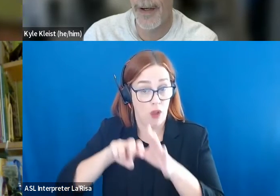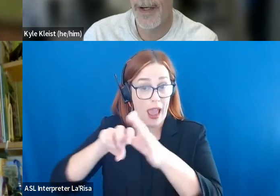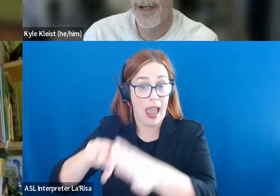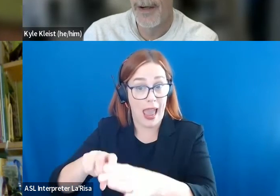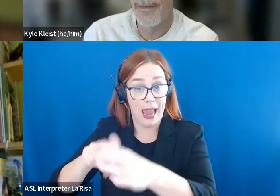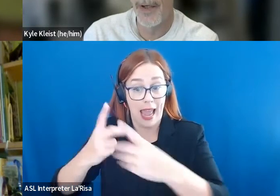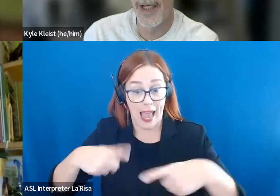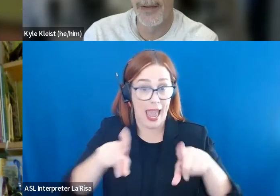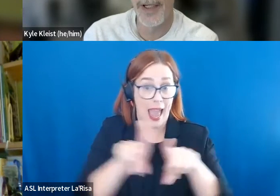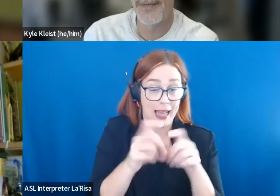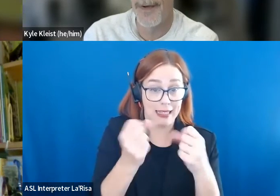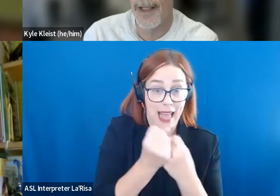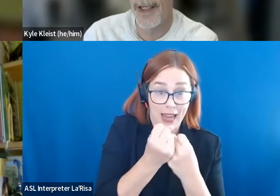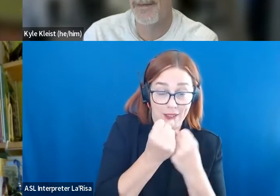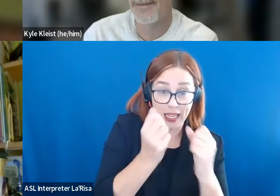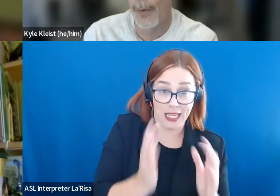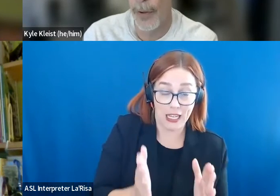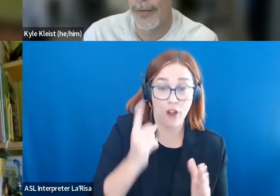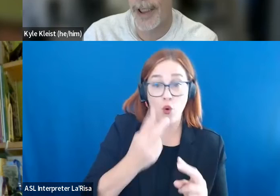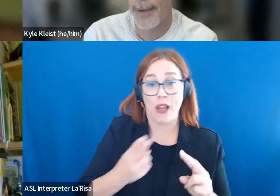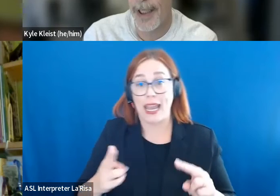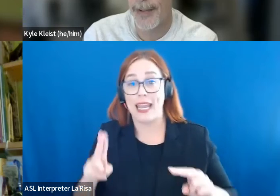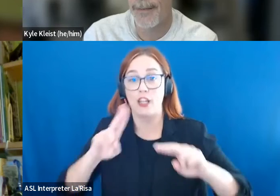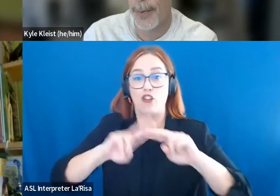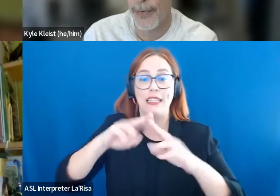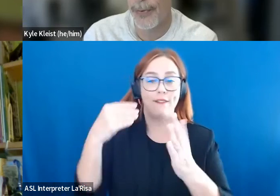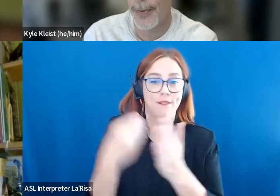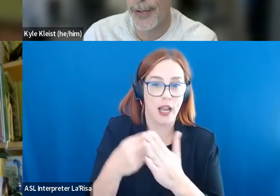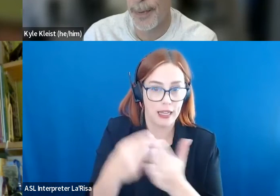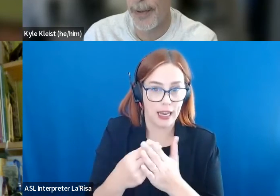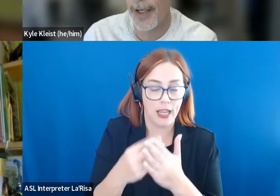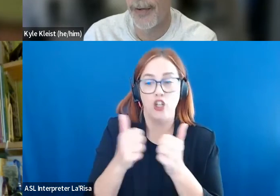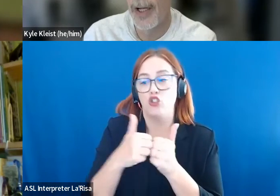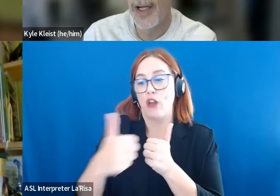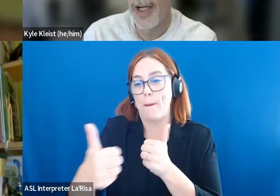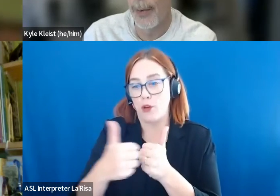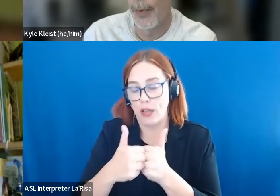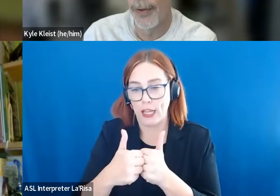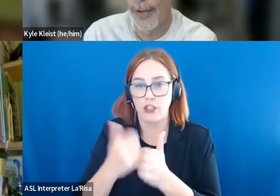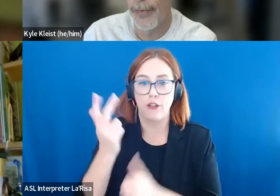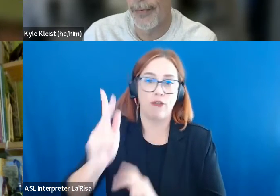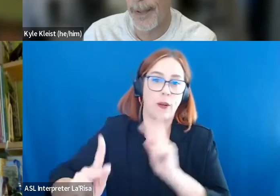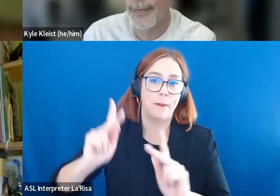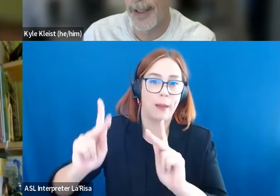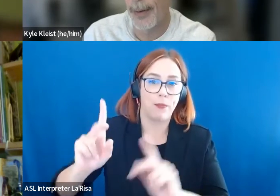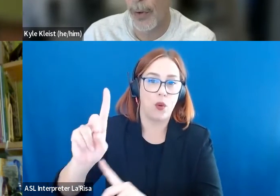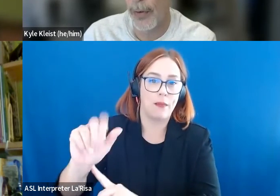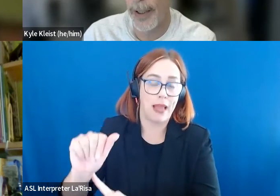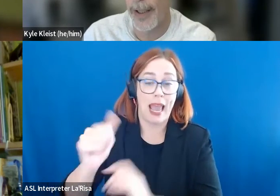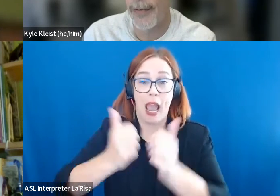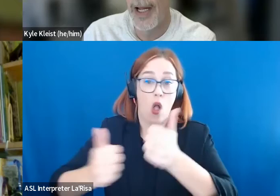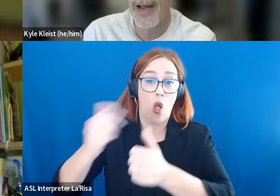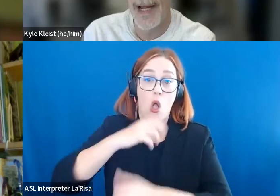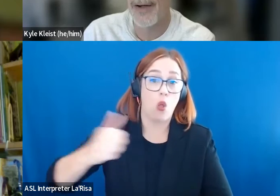out there for increased funding for transportation for persons with disabilities and older adults, especially in